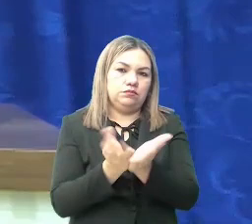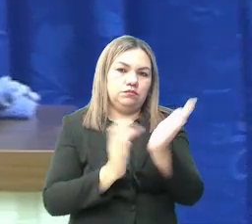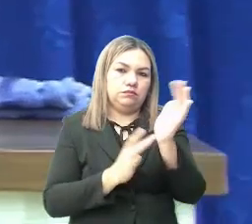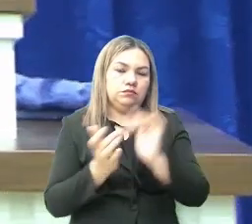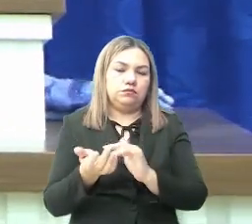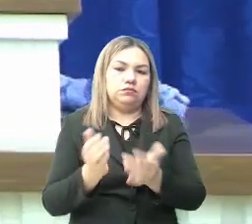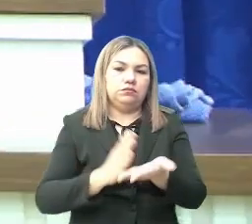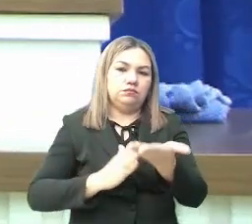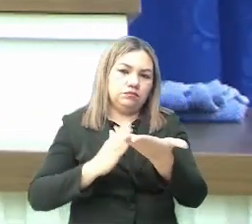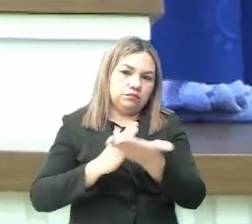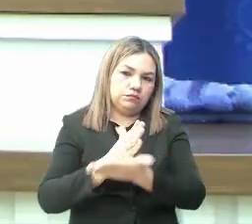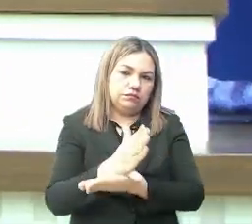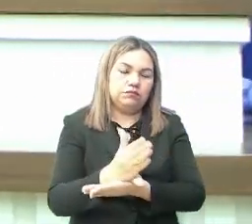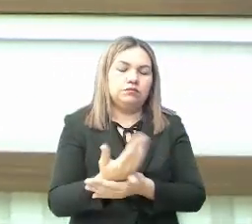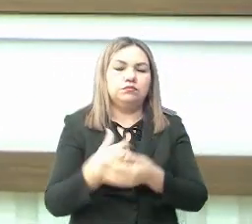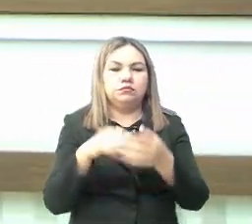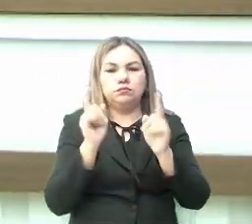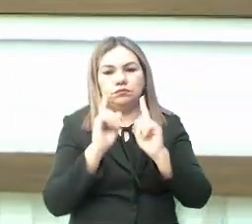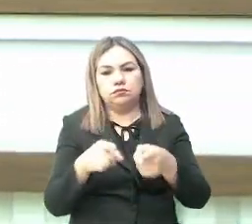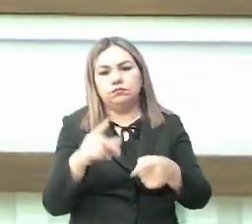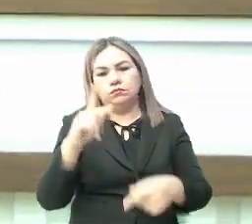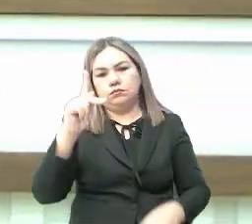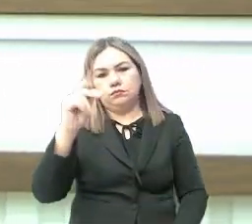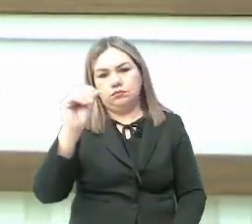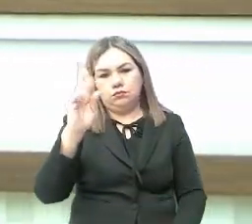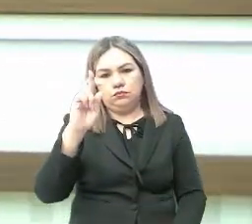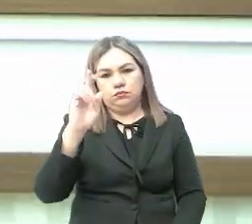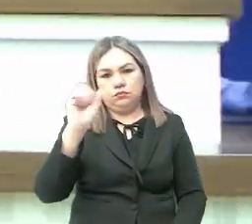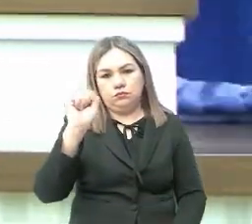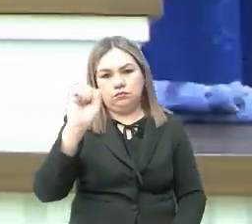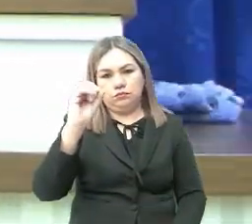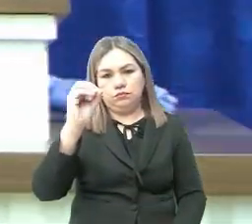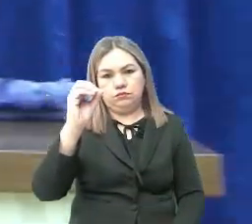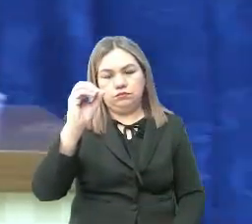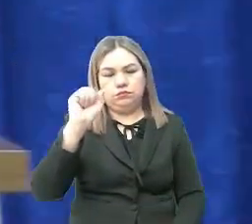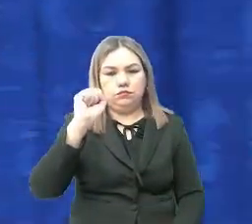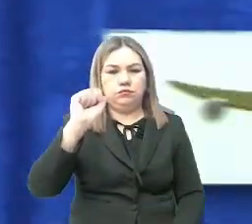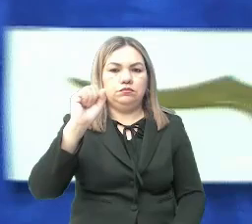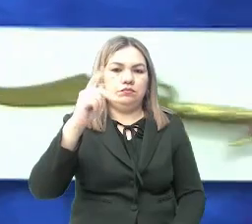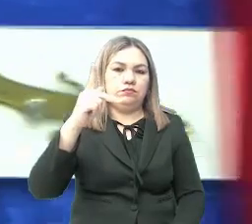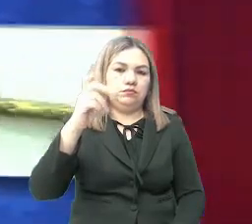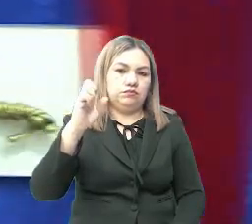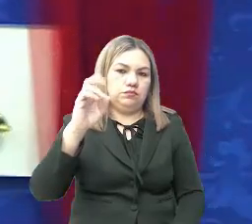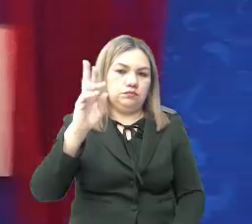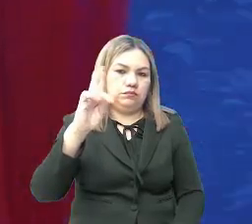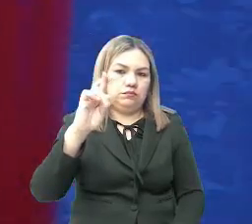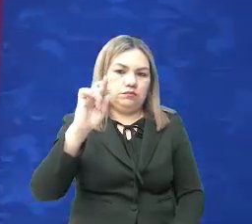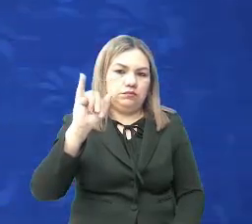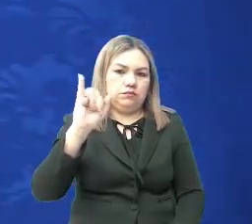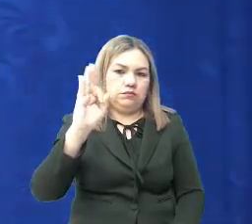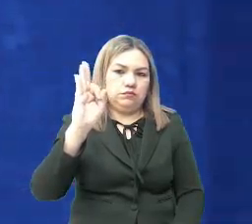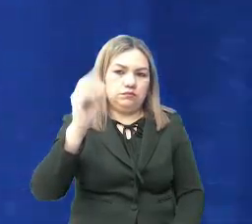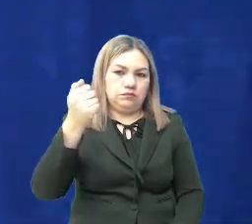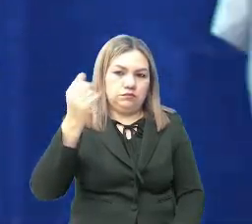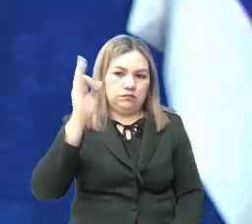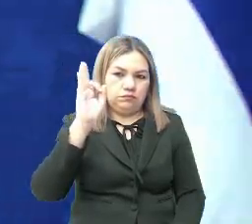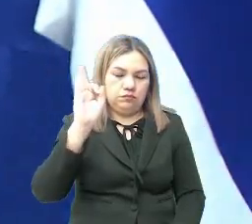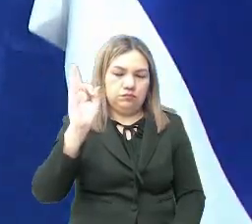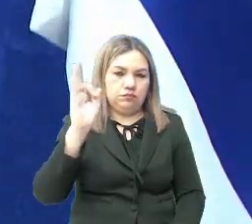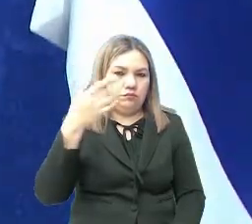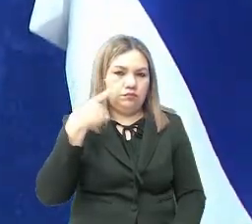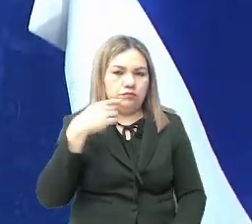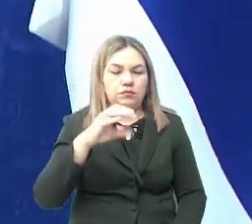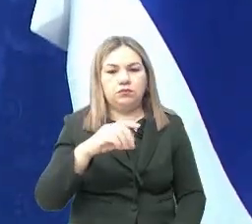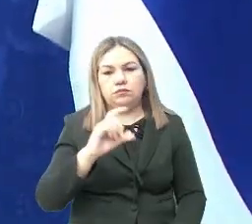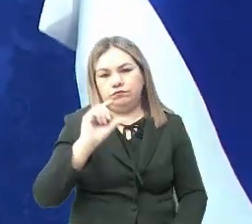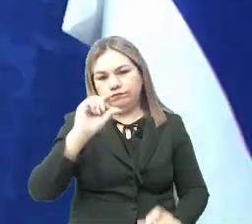King Solomon says that had on the walls of the temple palm